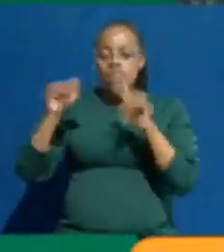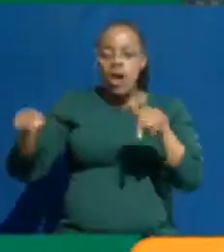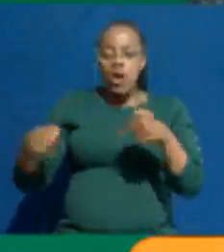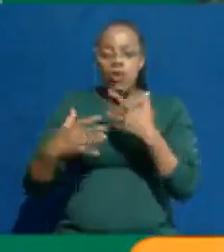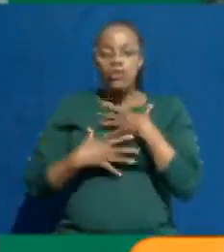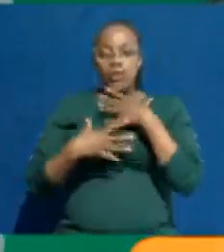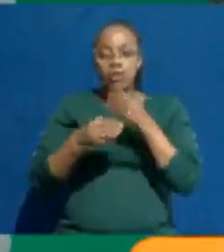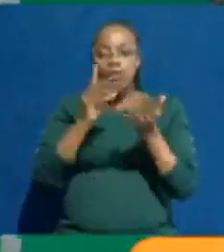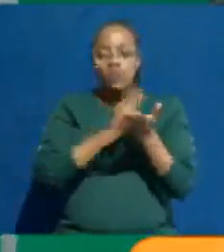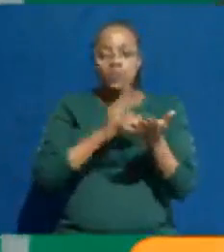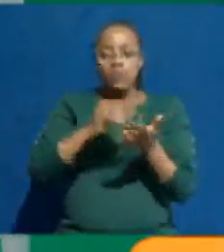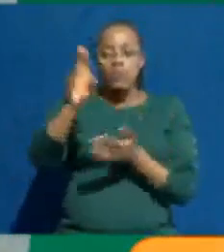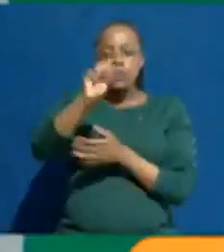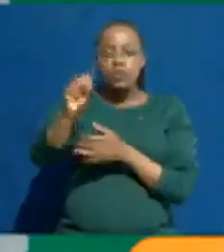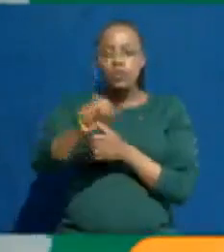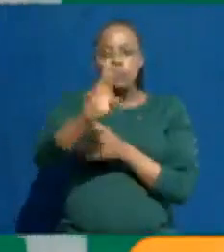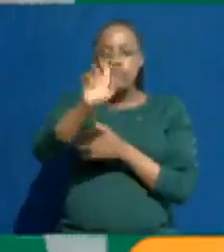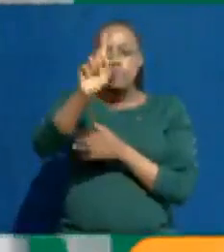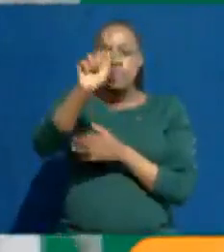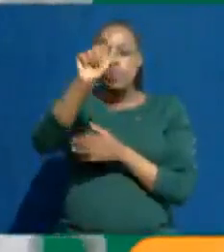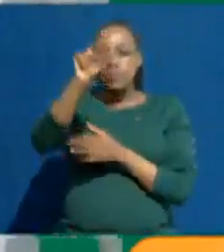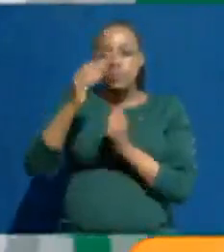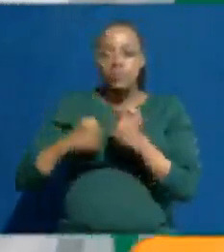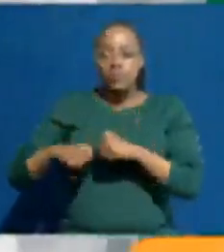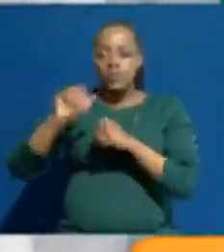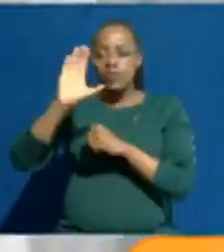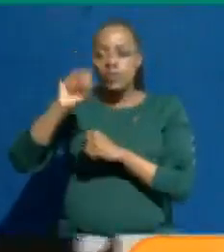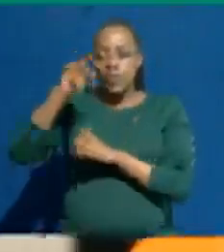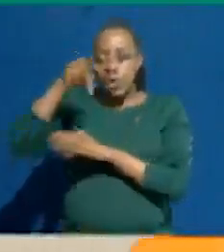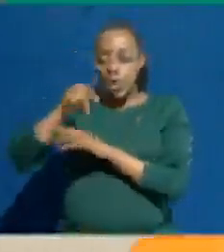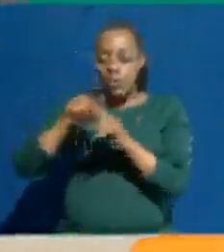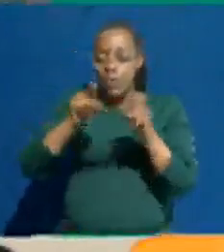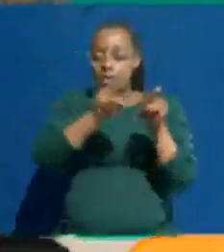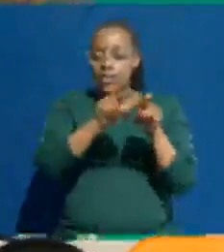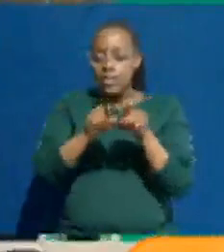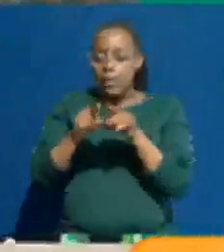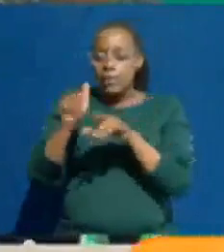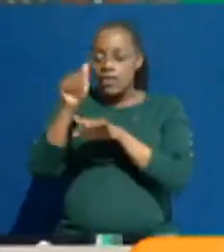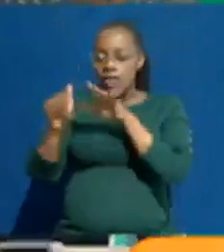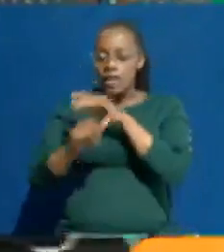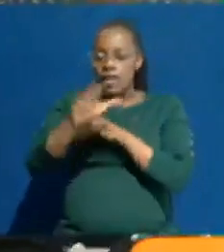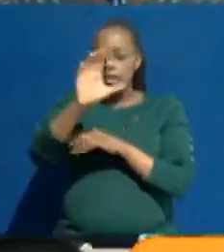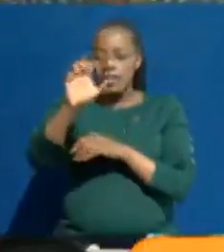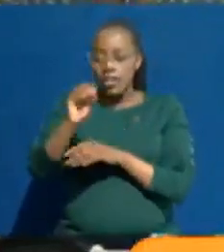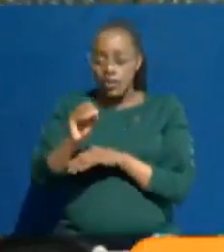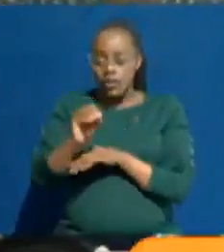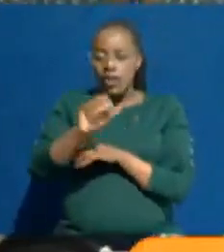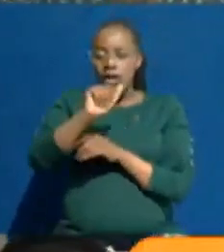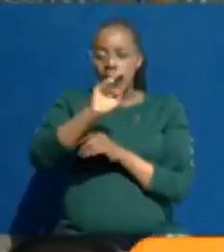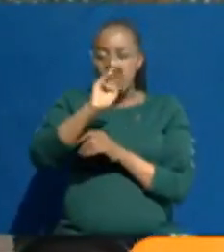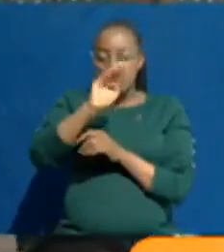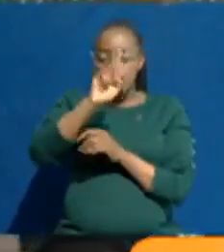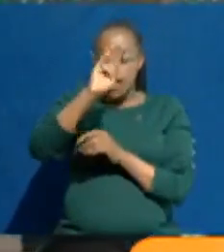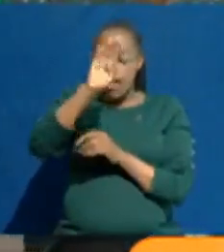interest by Dr. Sultan Ahmed Al-Jaber, who chairs the COP, but also sits as the CEO of the Abu Dhabi National